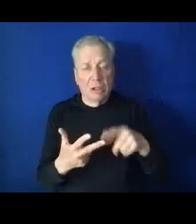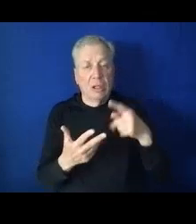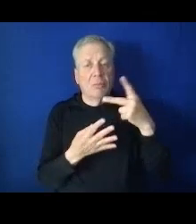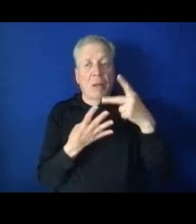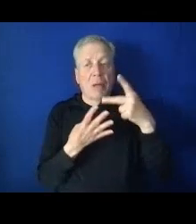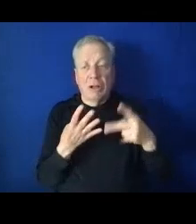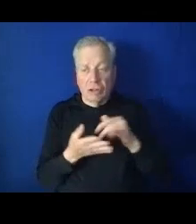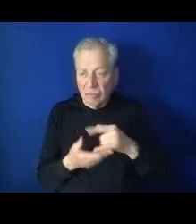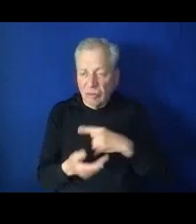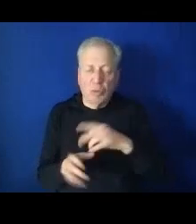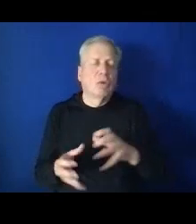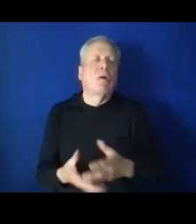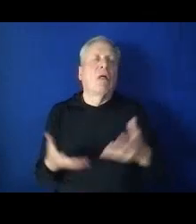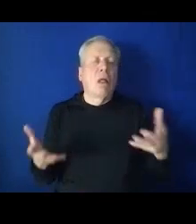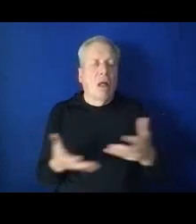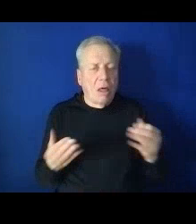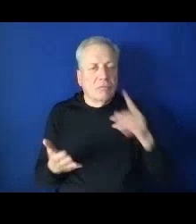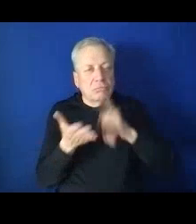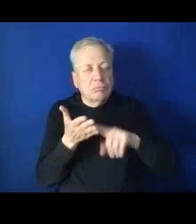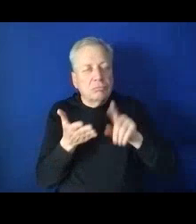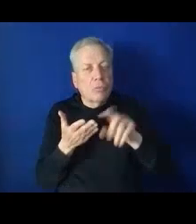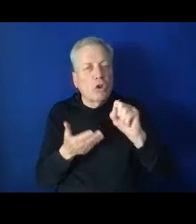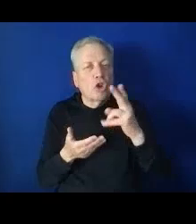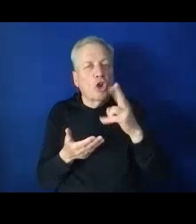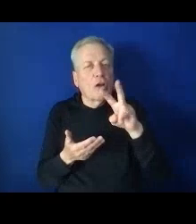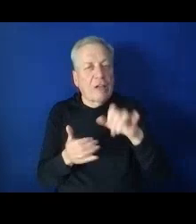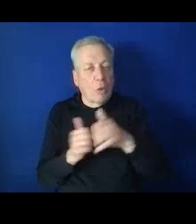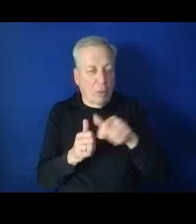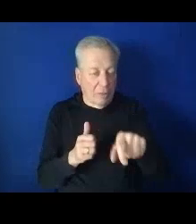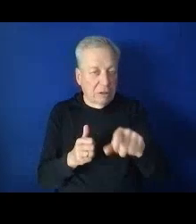done lots and lots of surveys for this species.